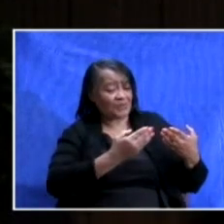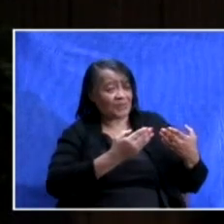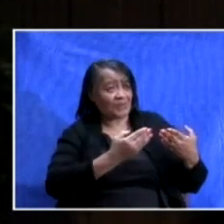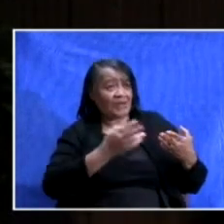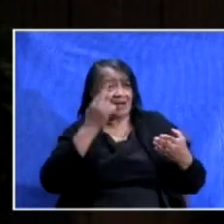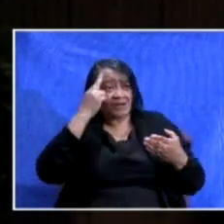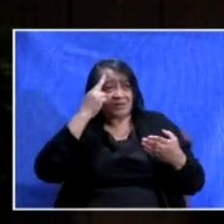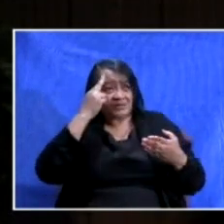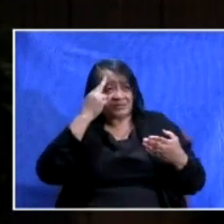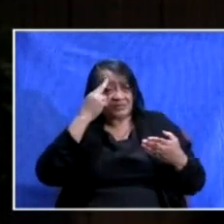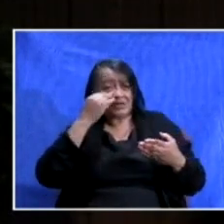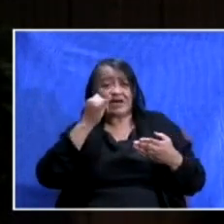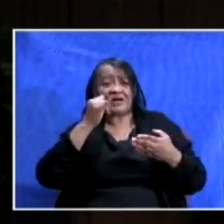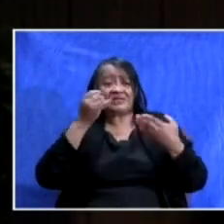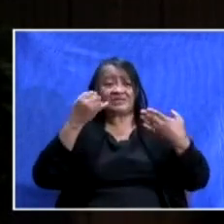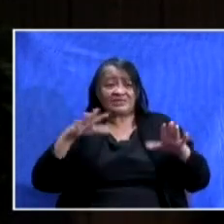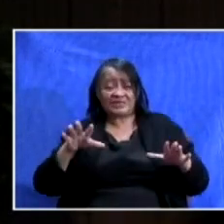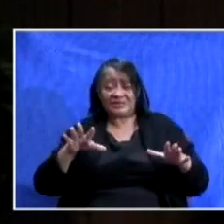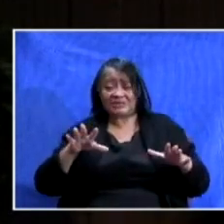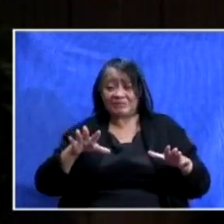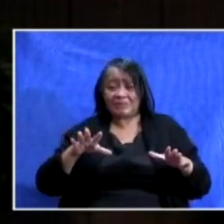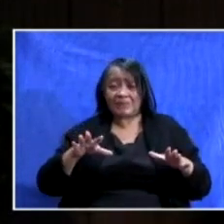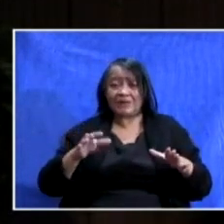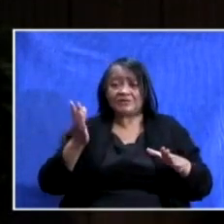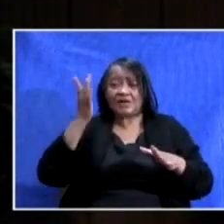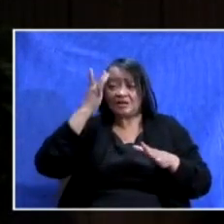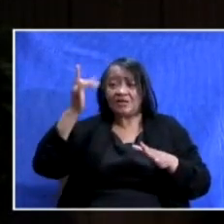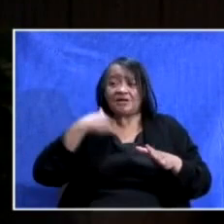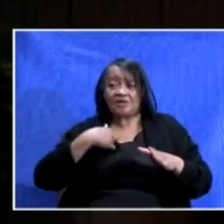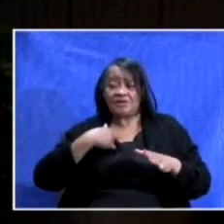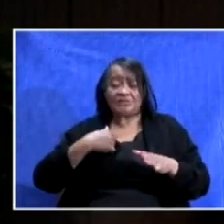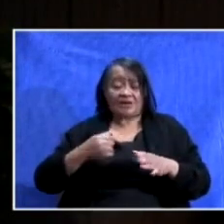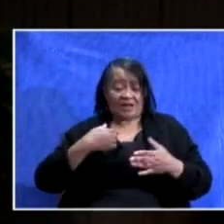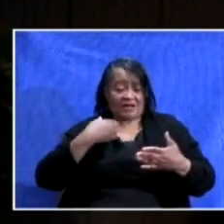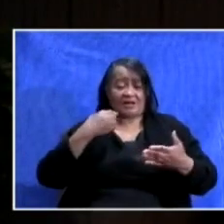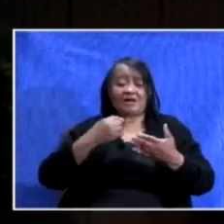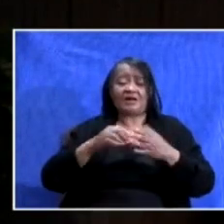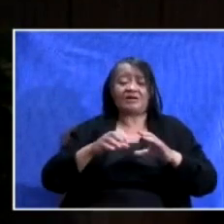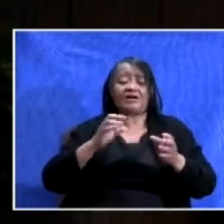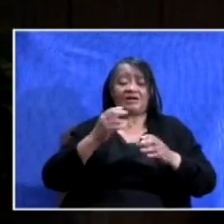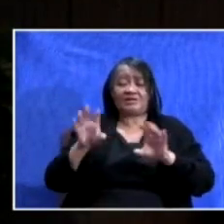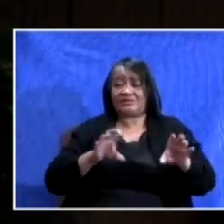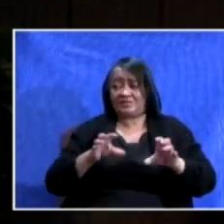And the reason I did it is because I've been there.